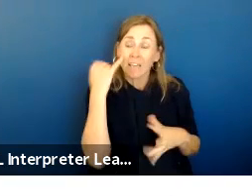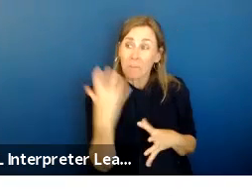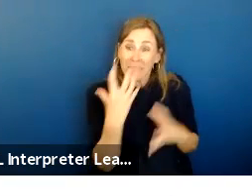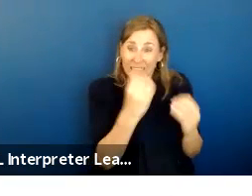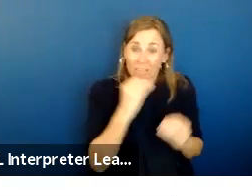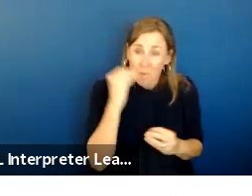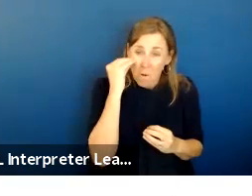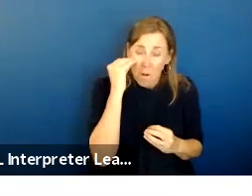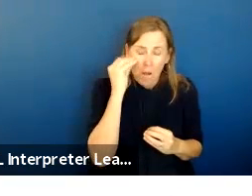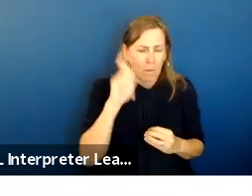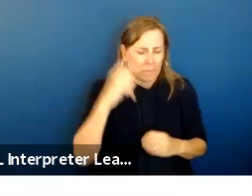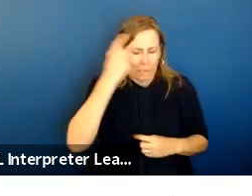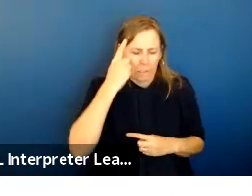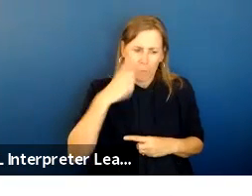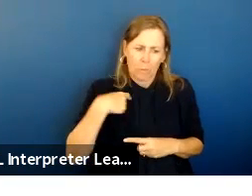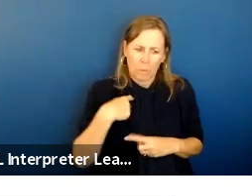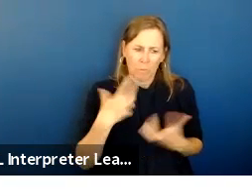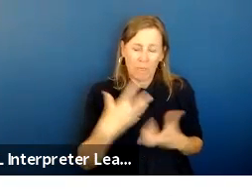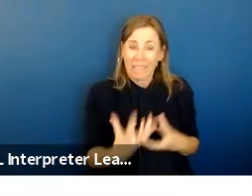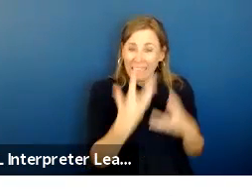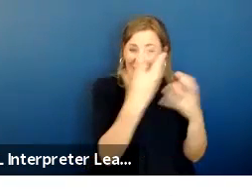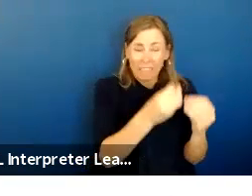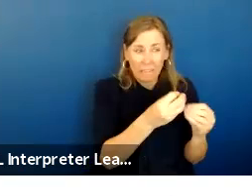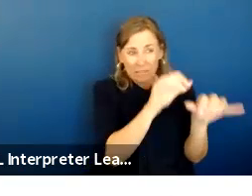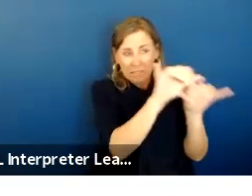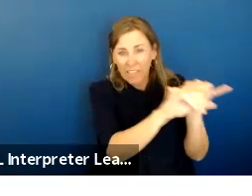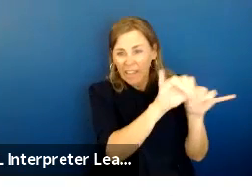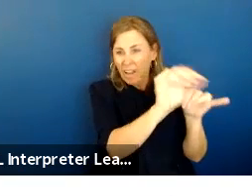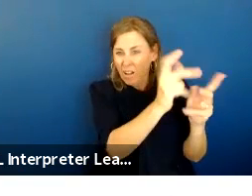and water, as well as important documents and medicine.